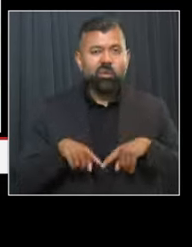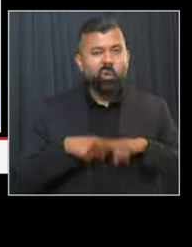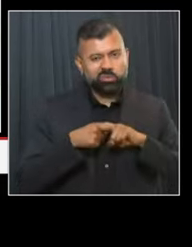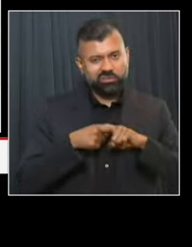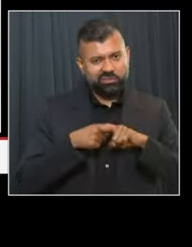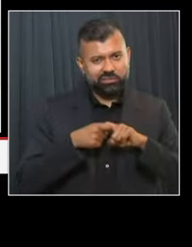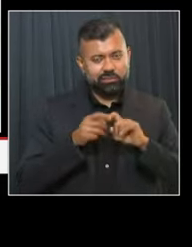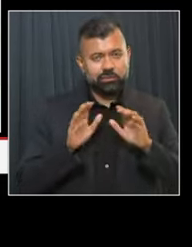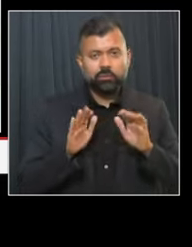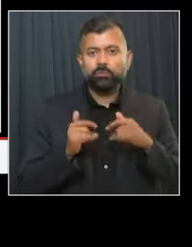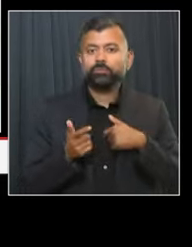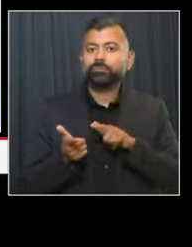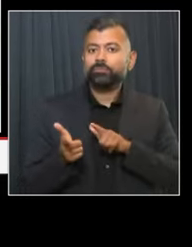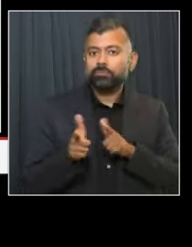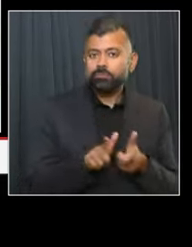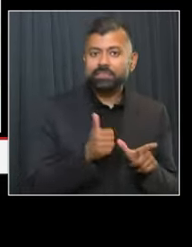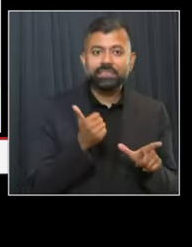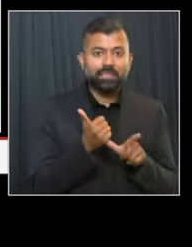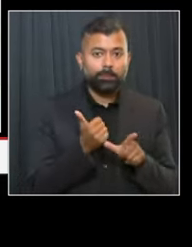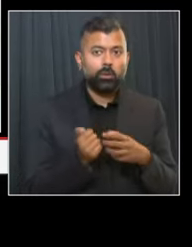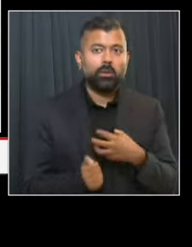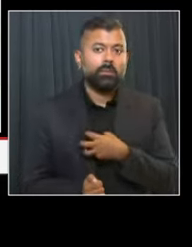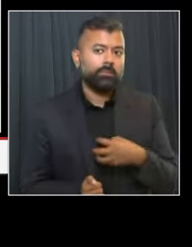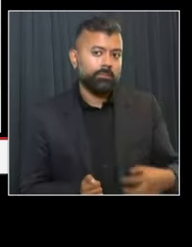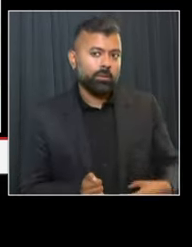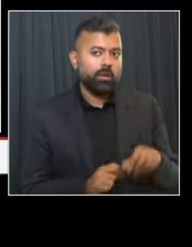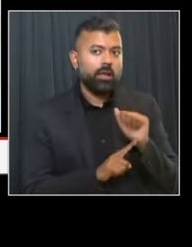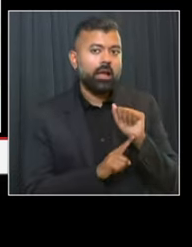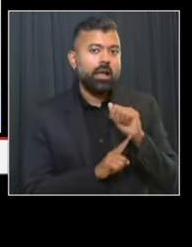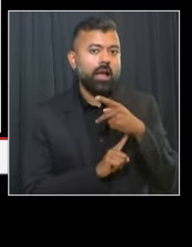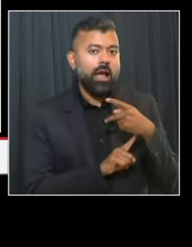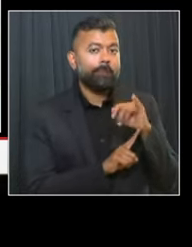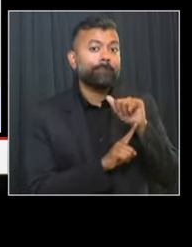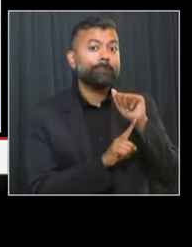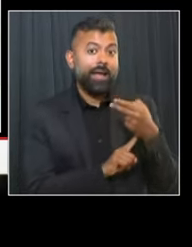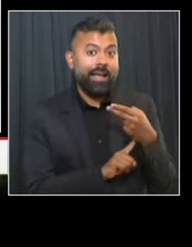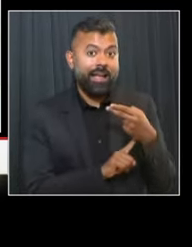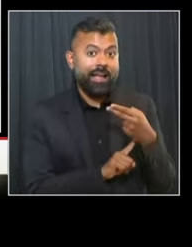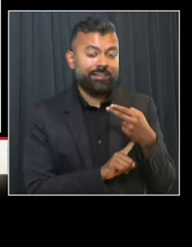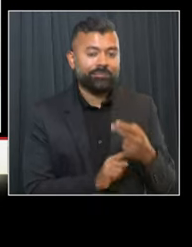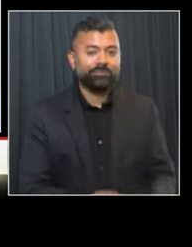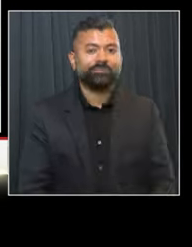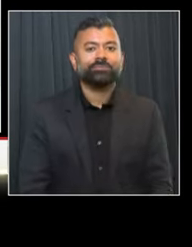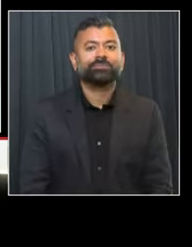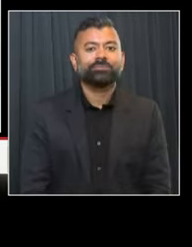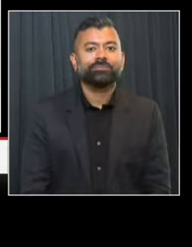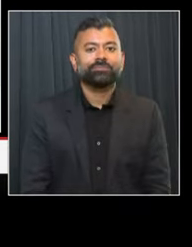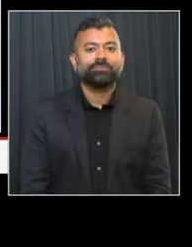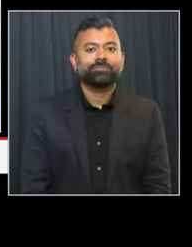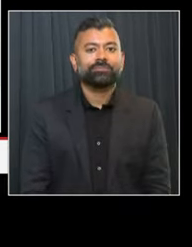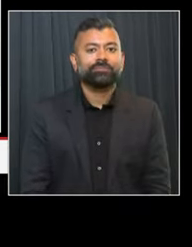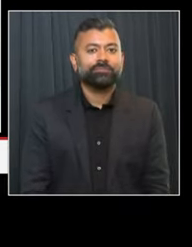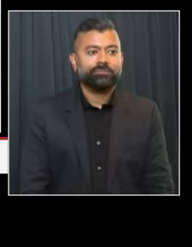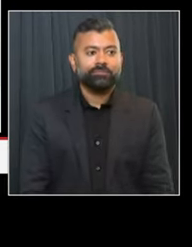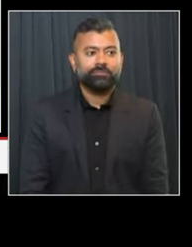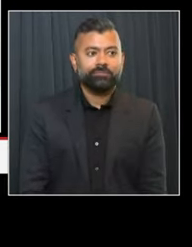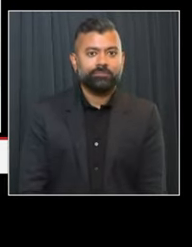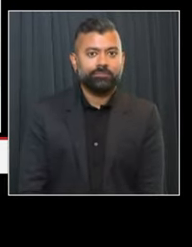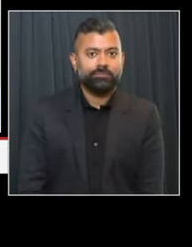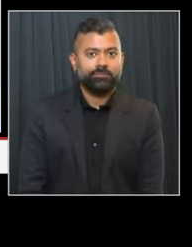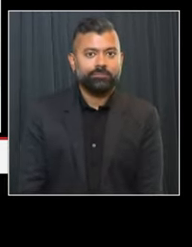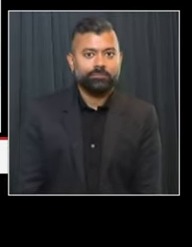Mayor Appiah to talk about investing in a safe DC. So what we know to be true and what Mayor Bowser always says is that there's nothing